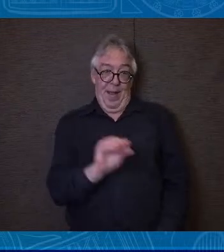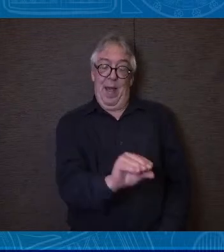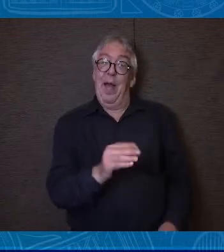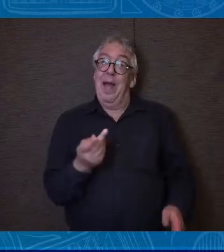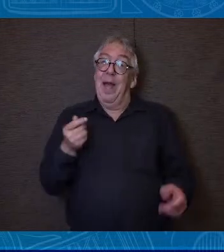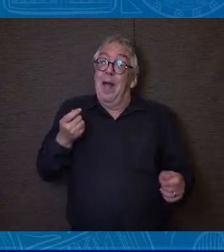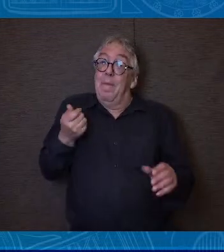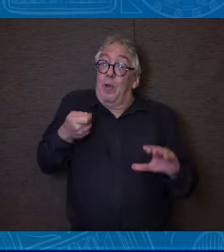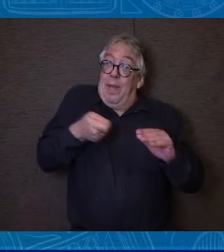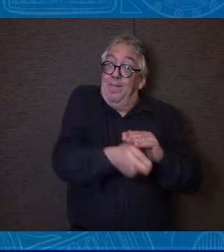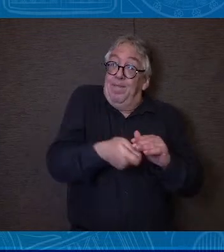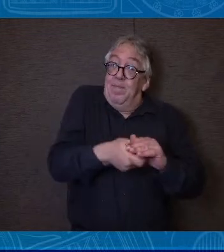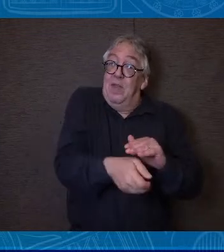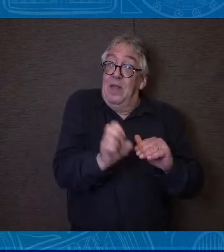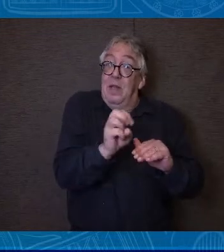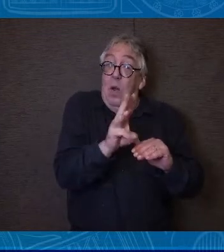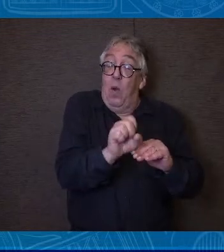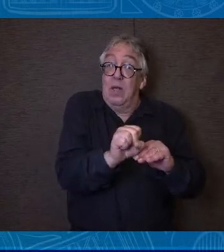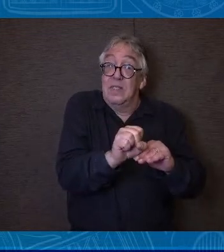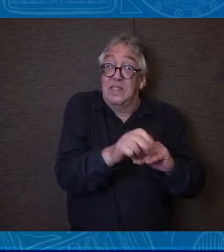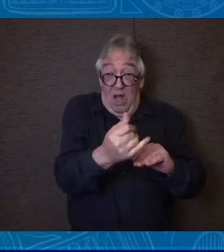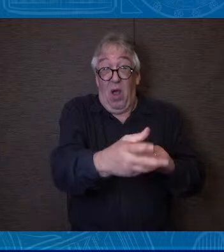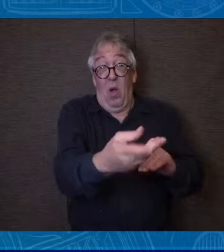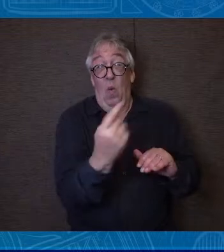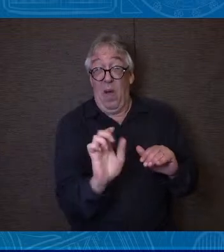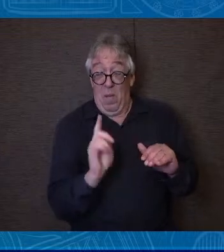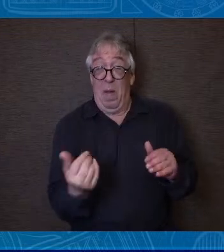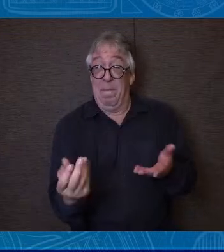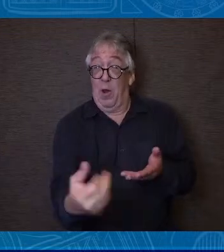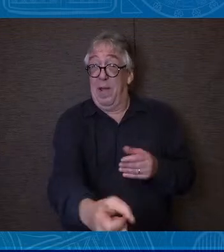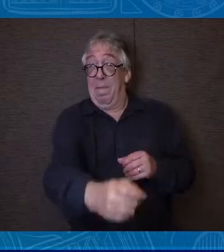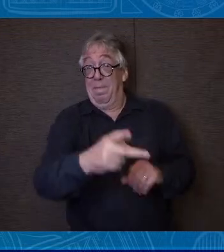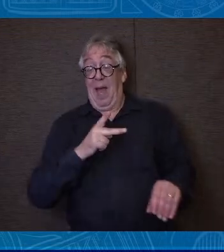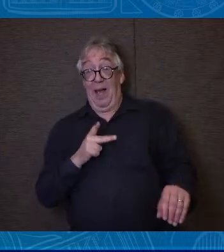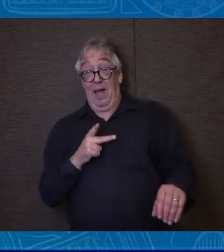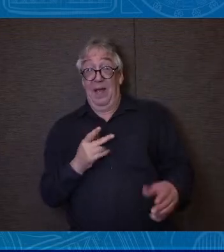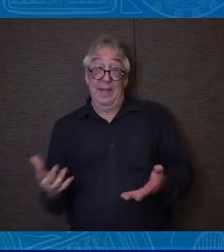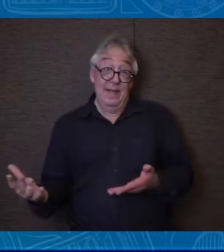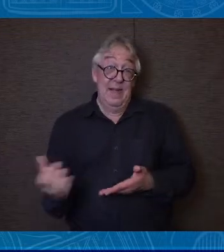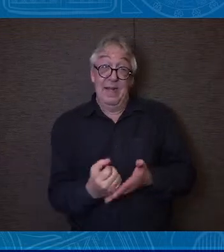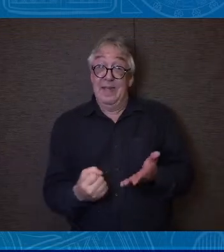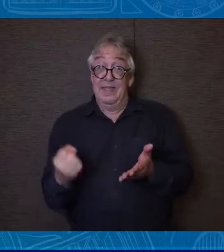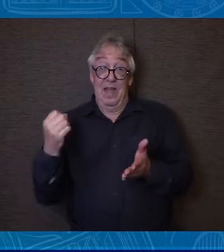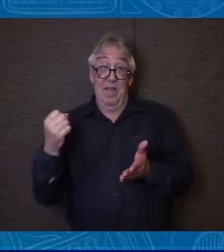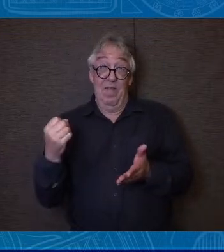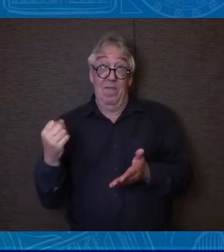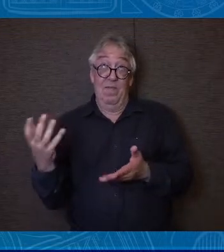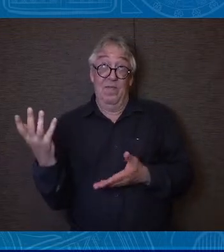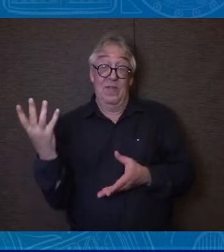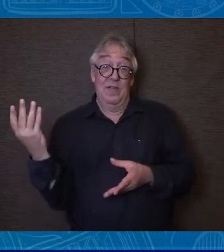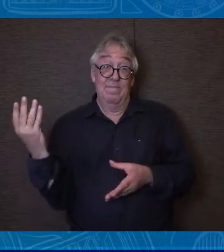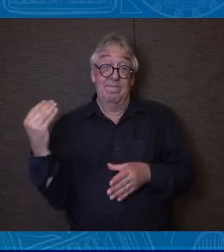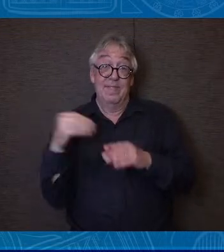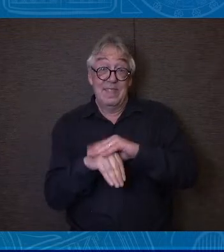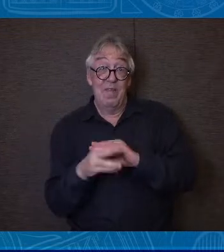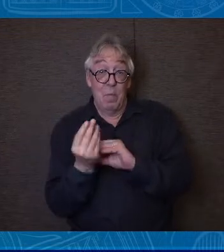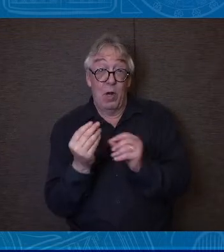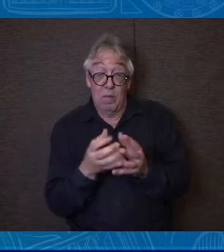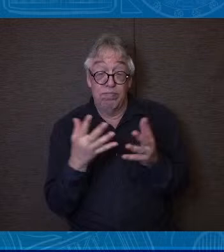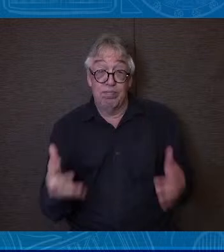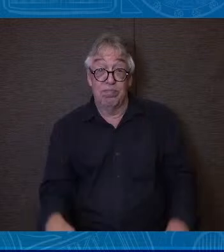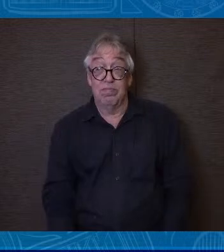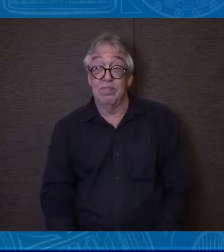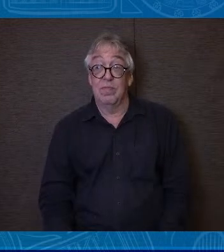high, and technology innovations actually help reduce the cost of early warning. For a